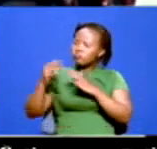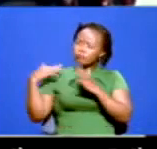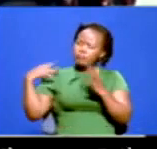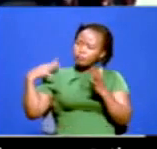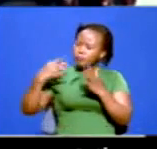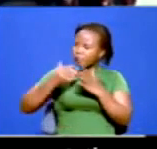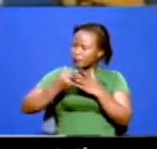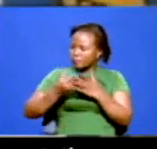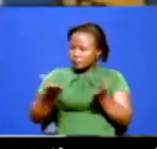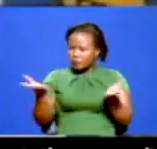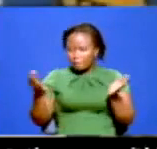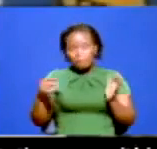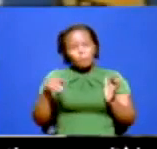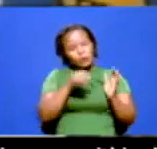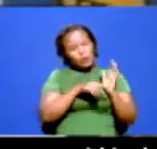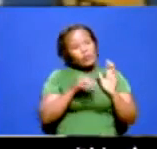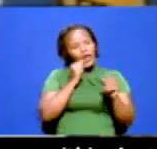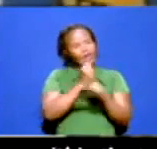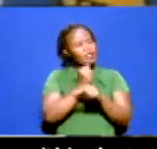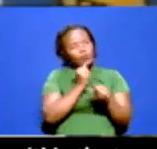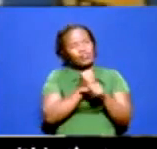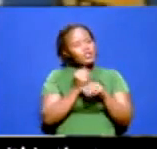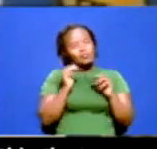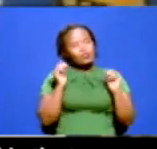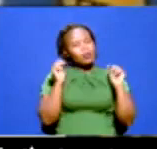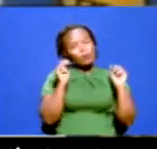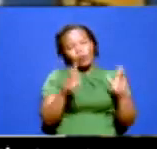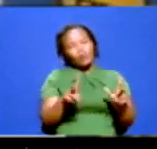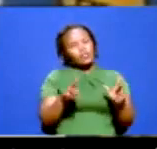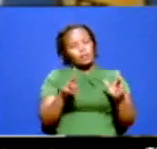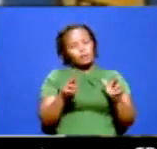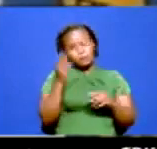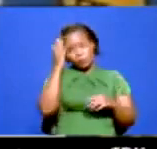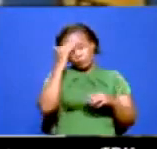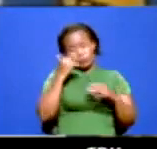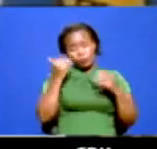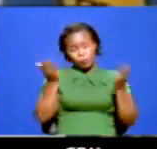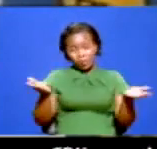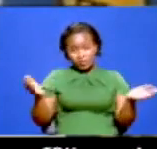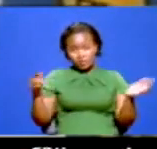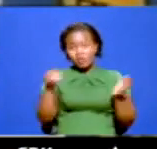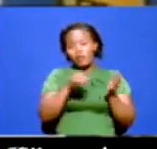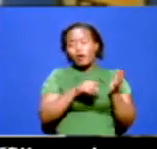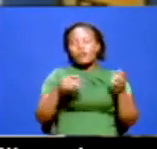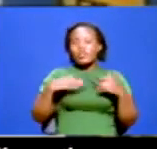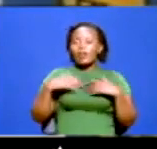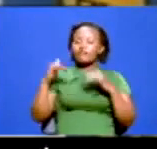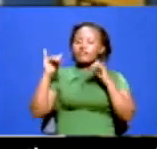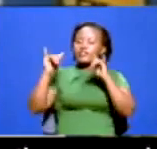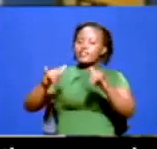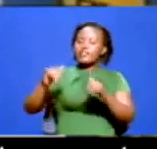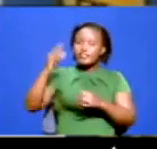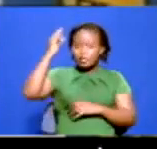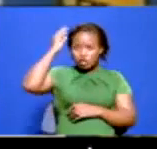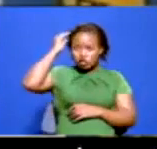We are doing okay, I have to say, because as you know, we've been around there for 10